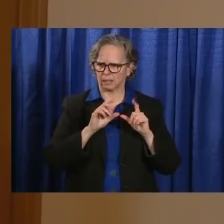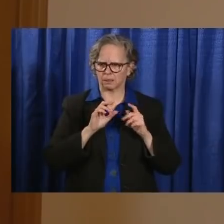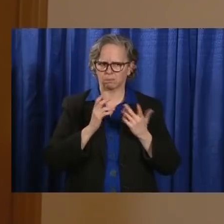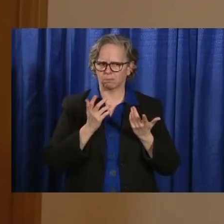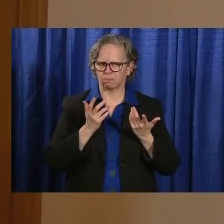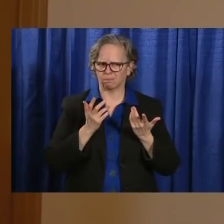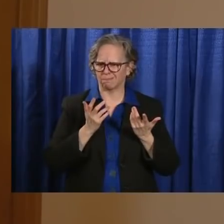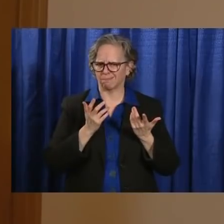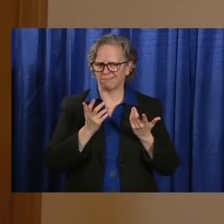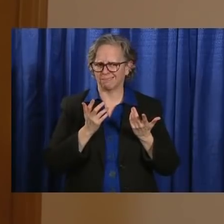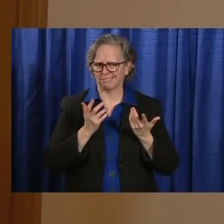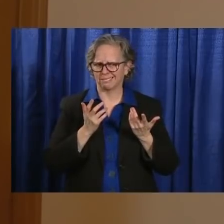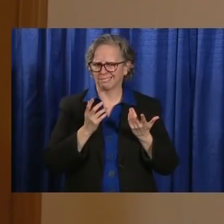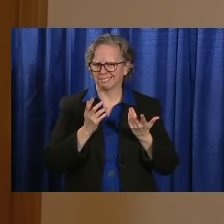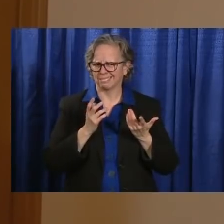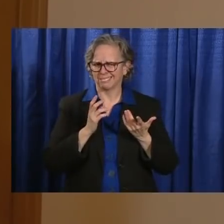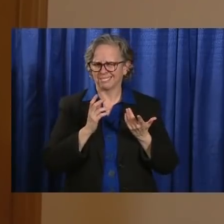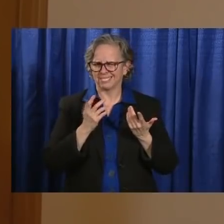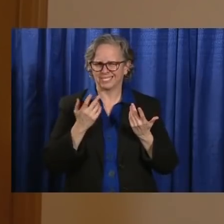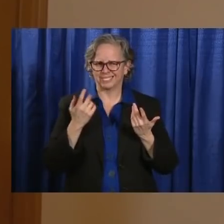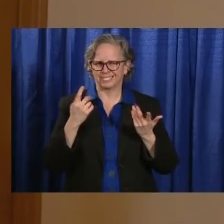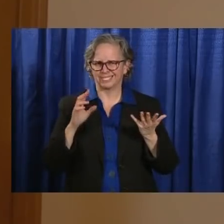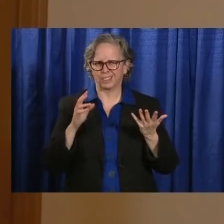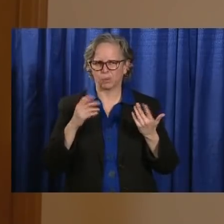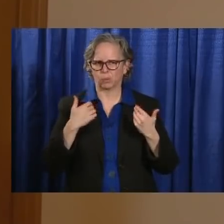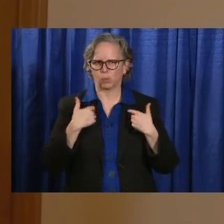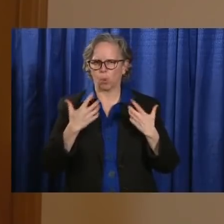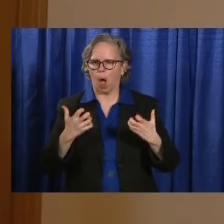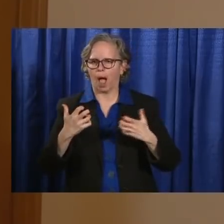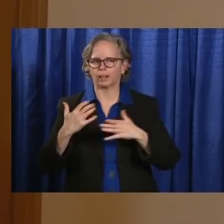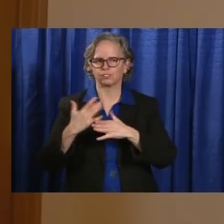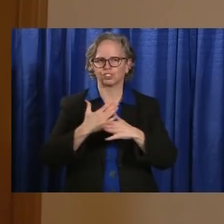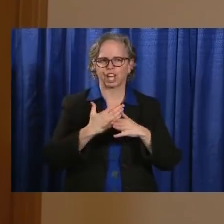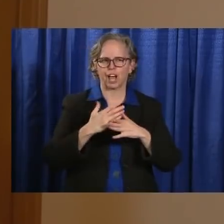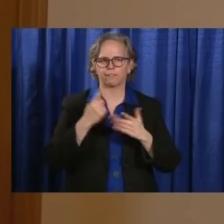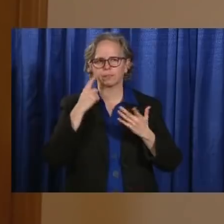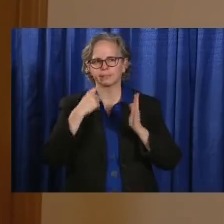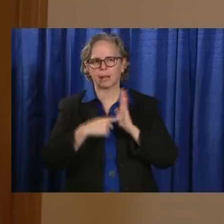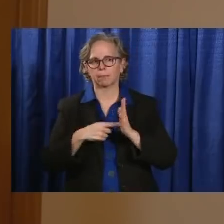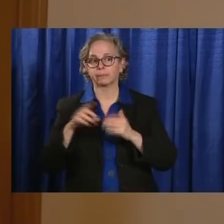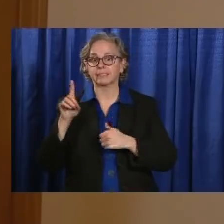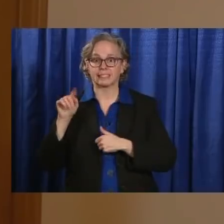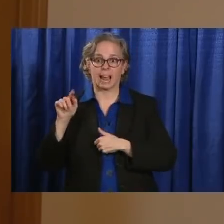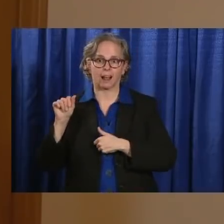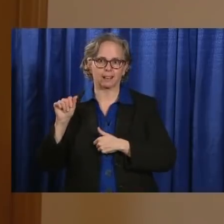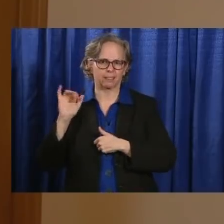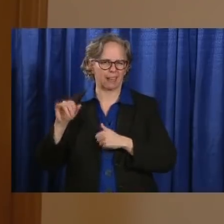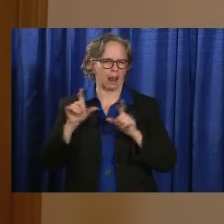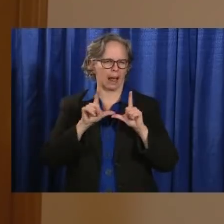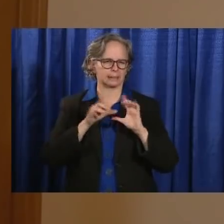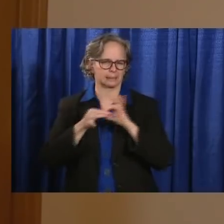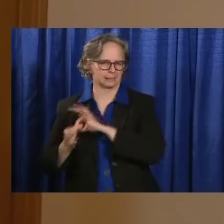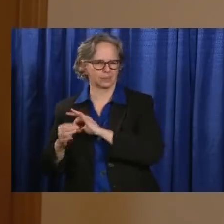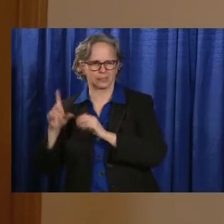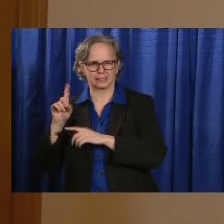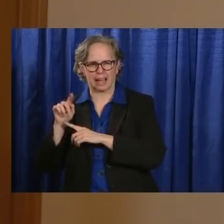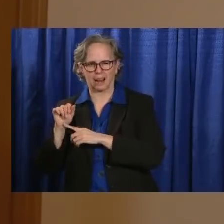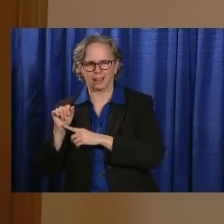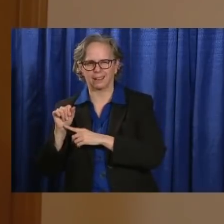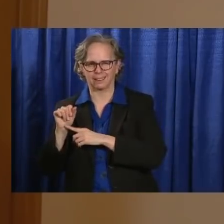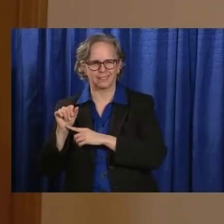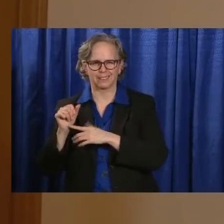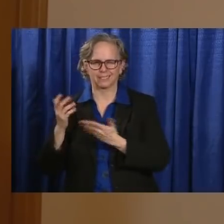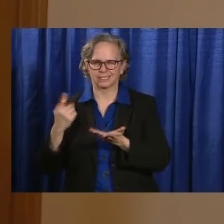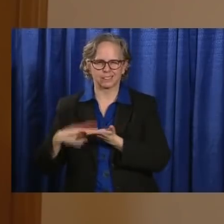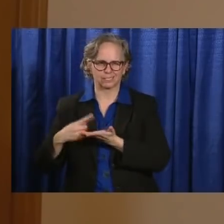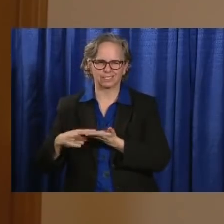the positive things we want to share together, like good data. Those are the sorts of things that will be part of that discussion, and those